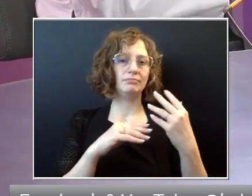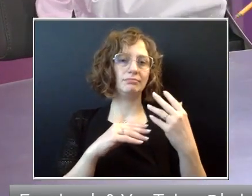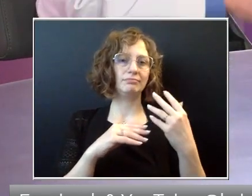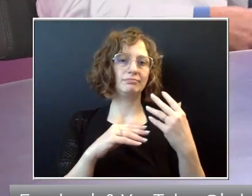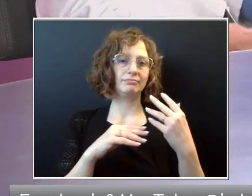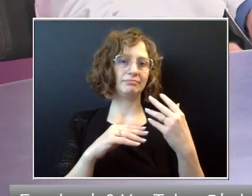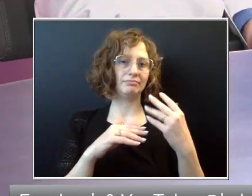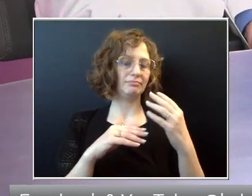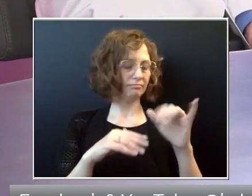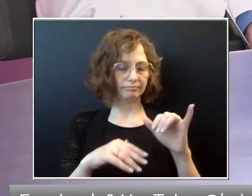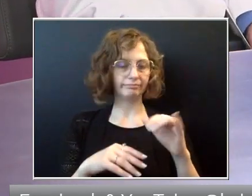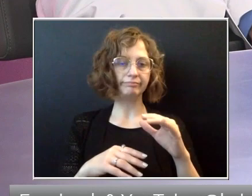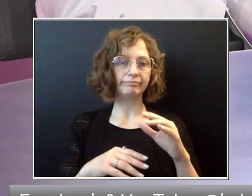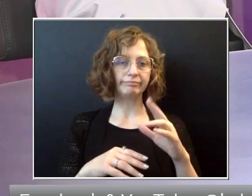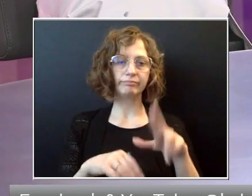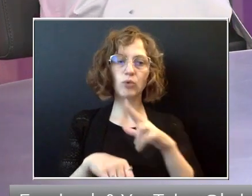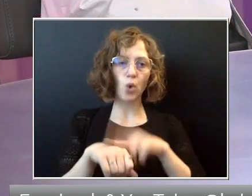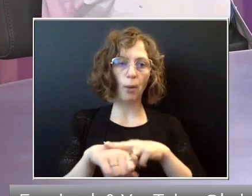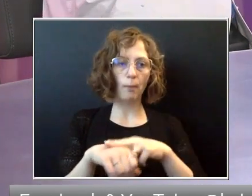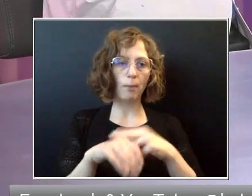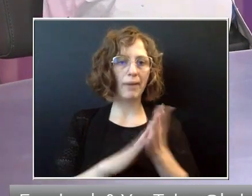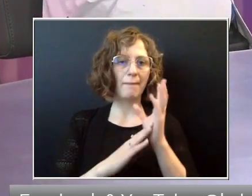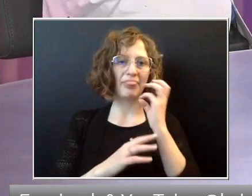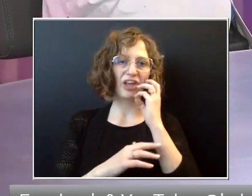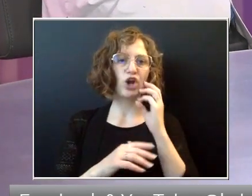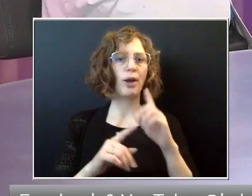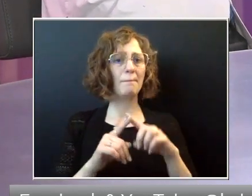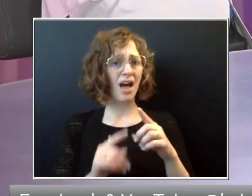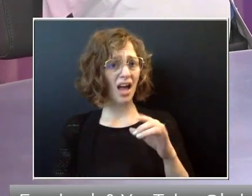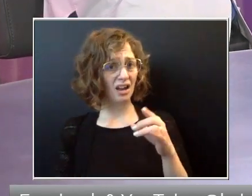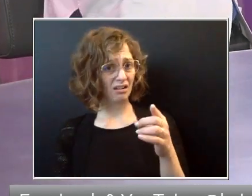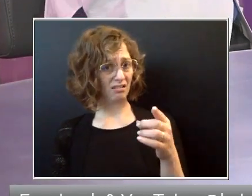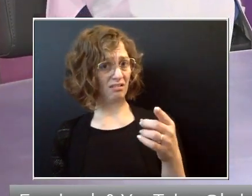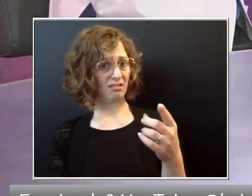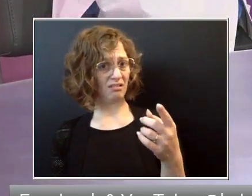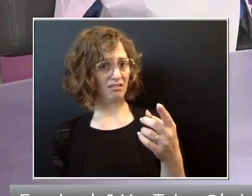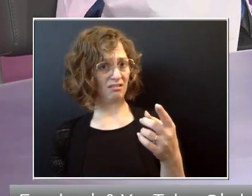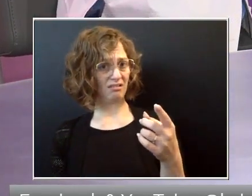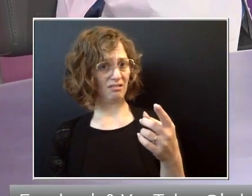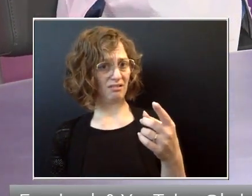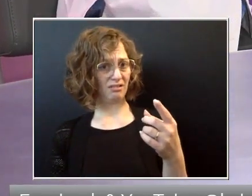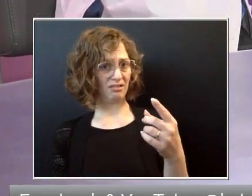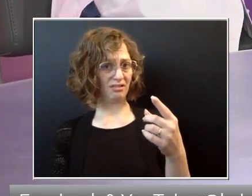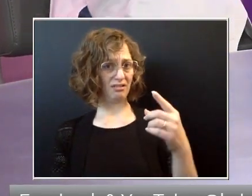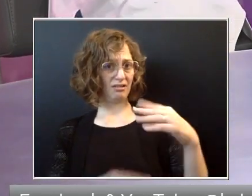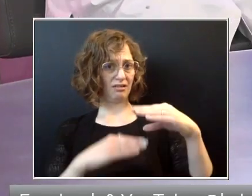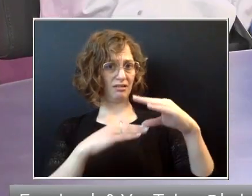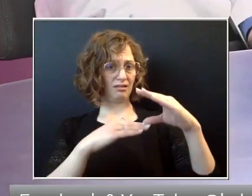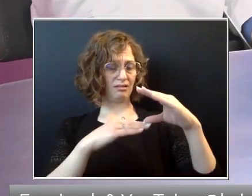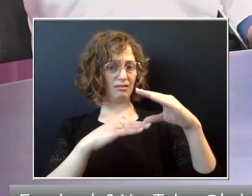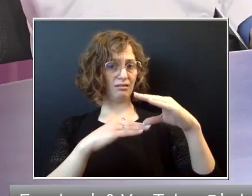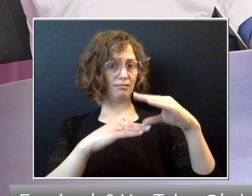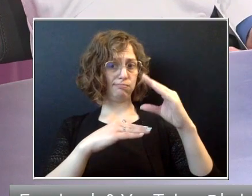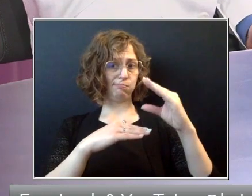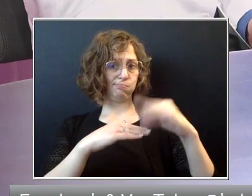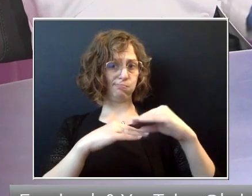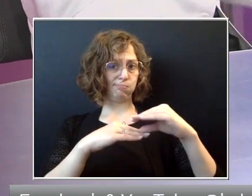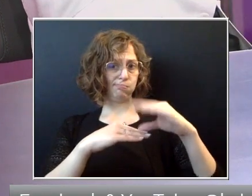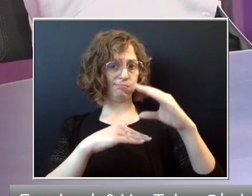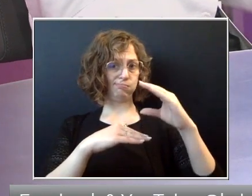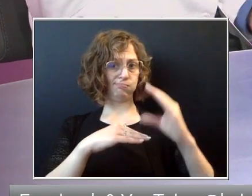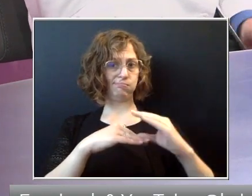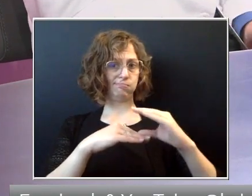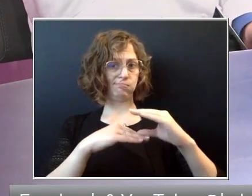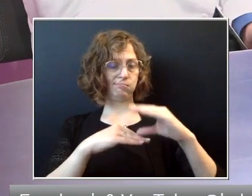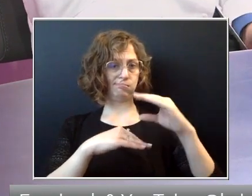normal, but we're looking at the minimal thickness when it's relaxed, and this,